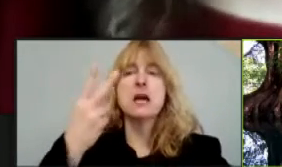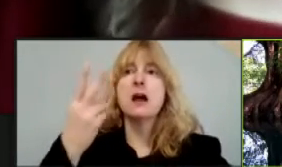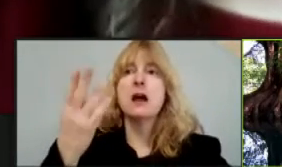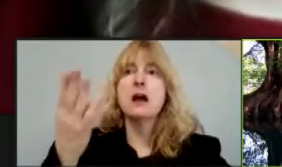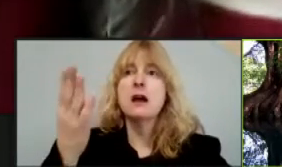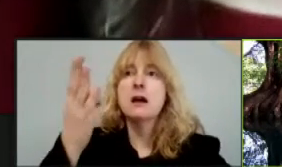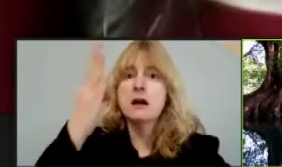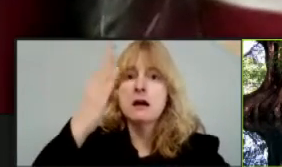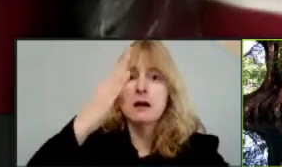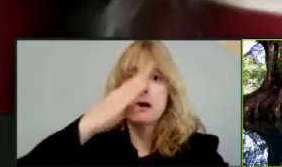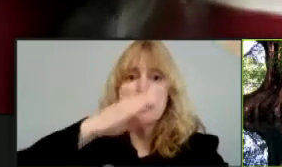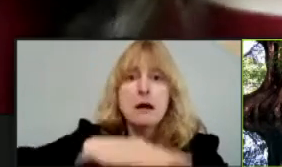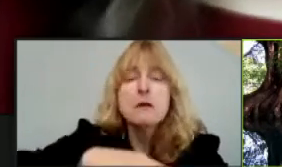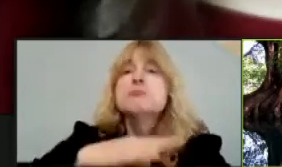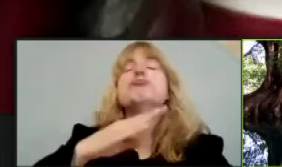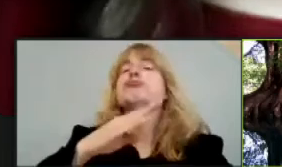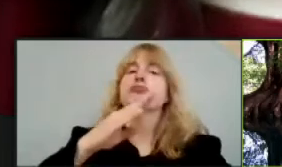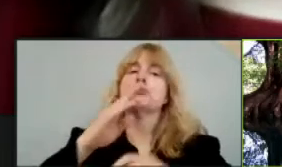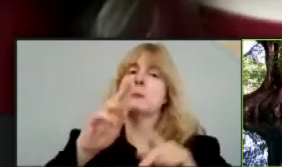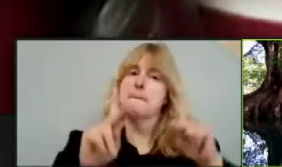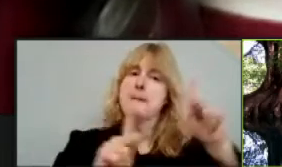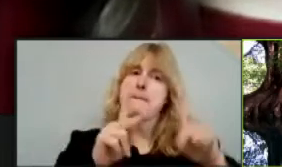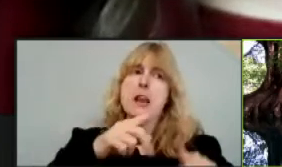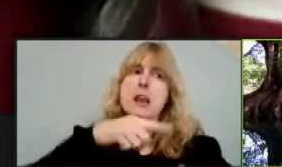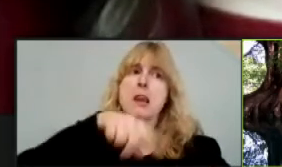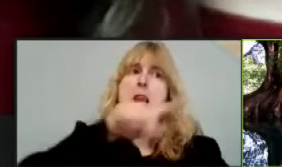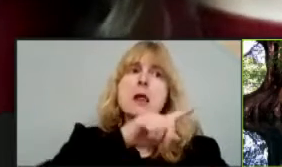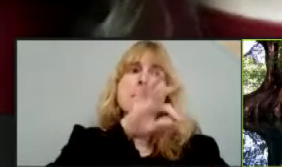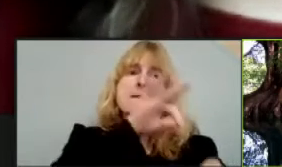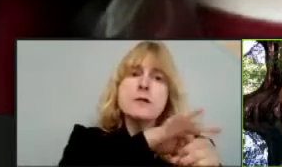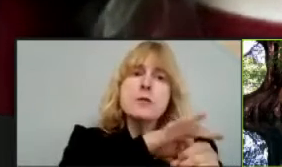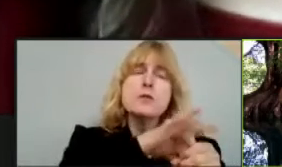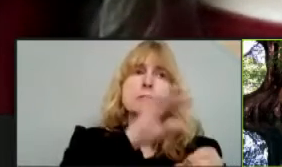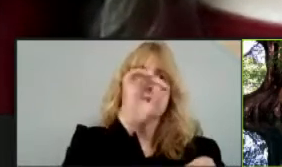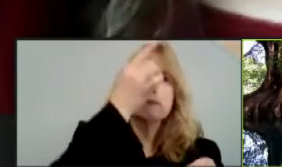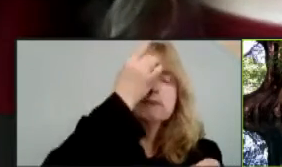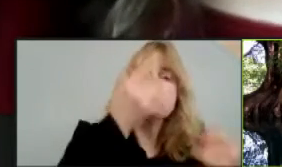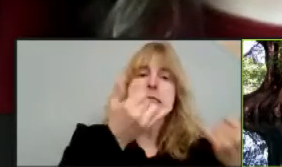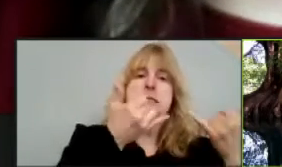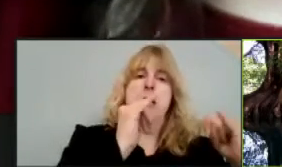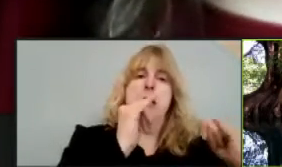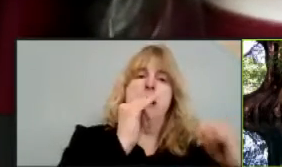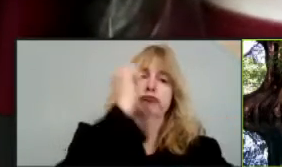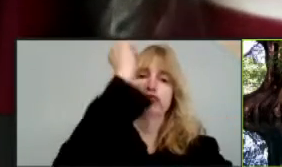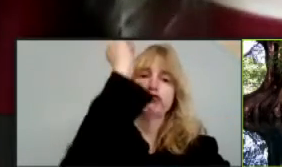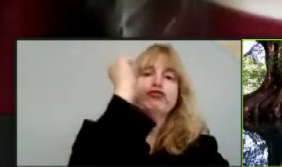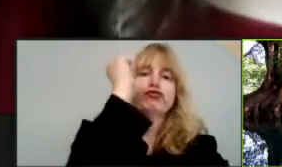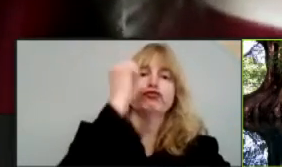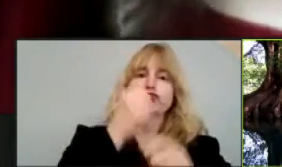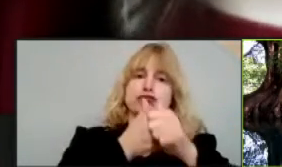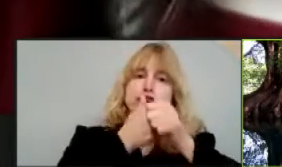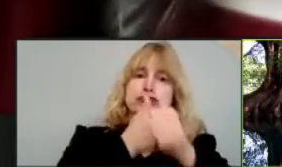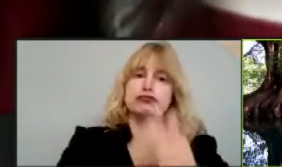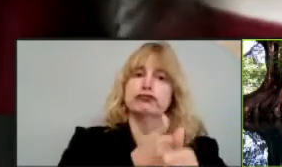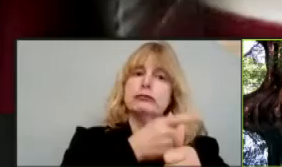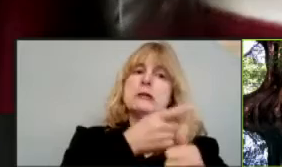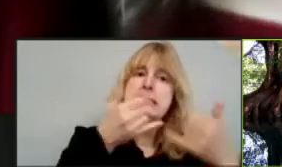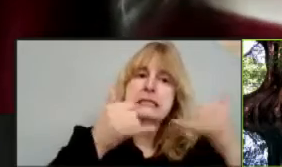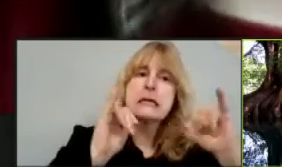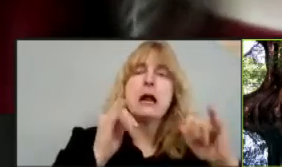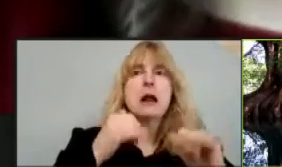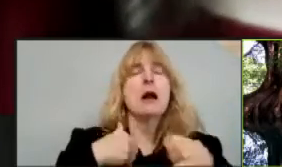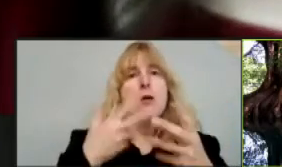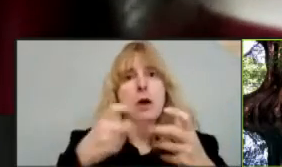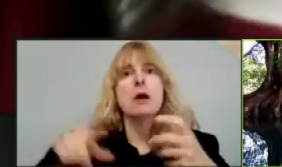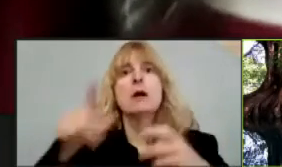prevailed. We still have so much work to do for our future, but please stay strong, mi gente. Please keep fighting, and